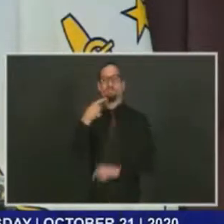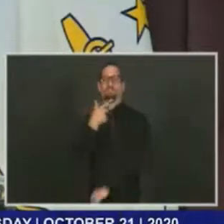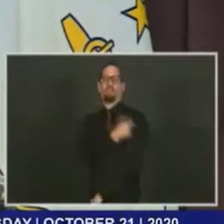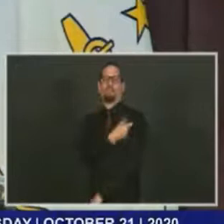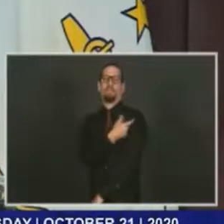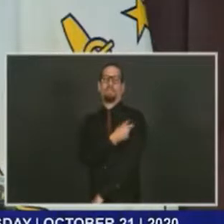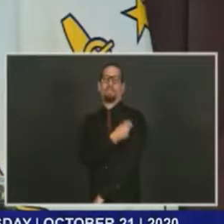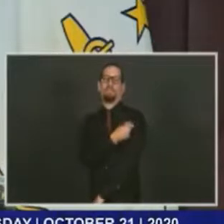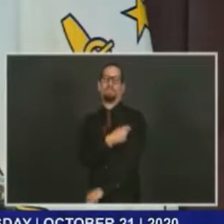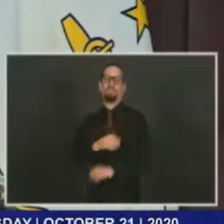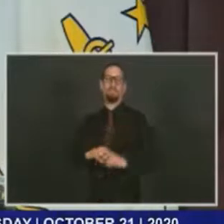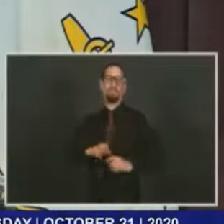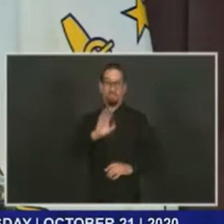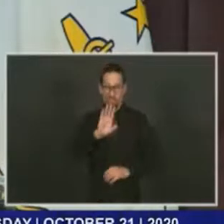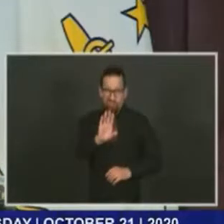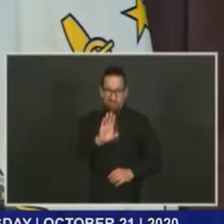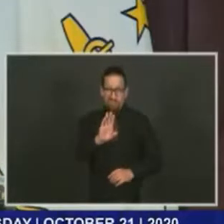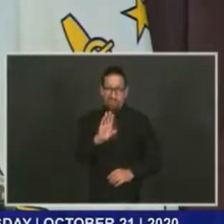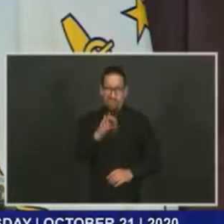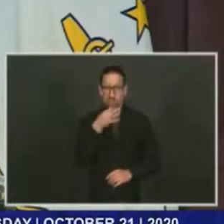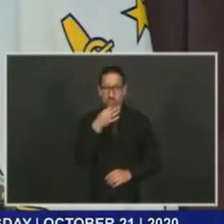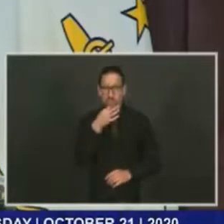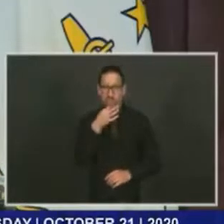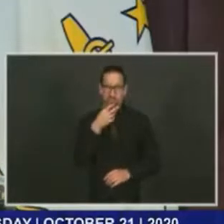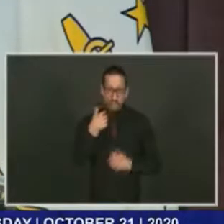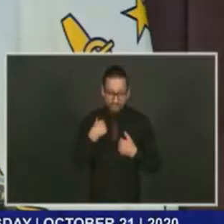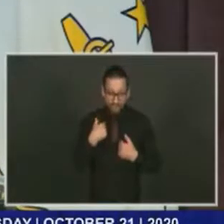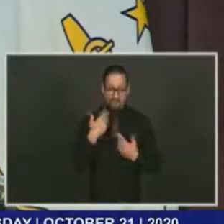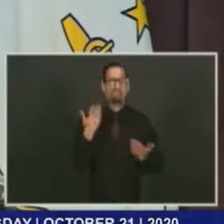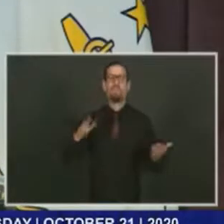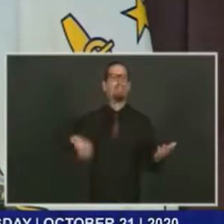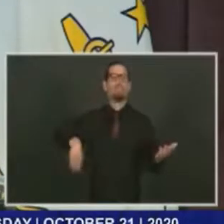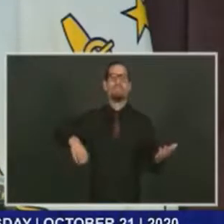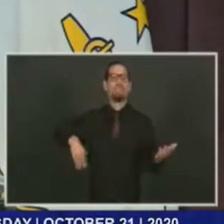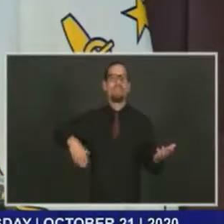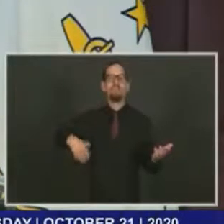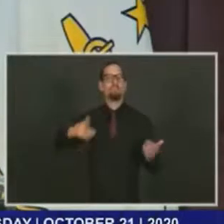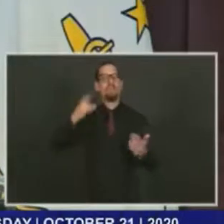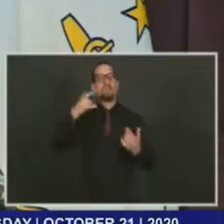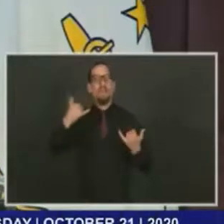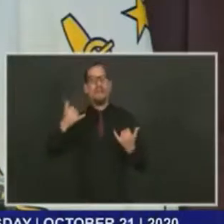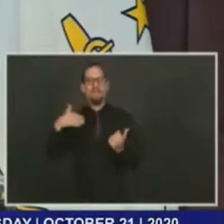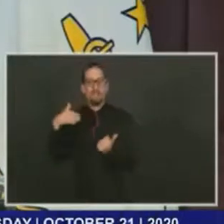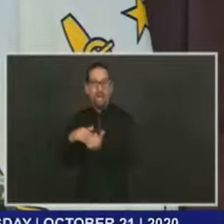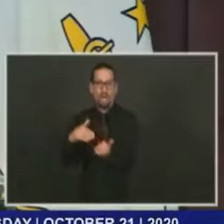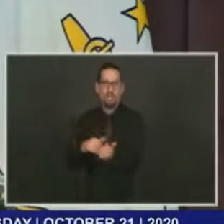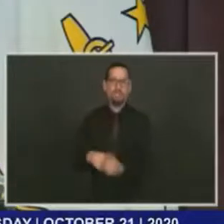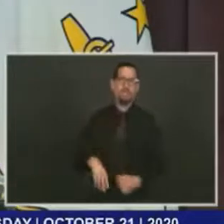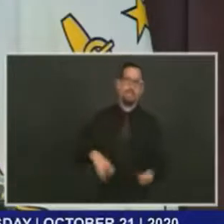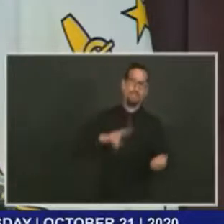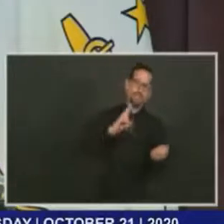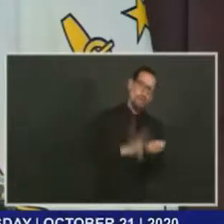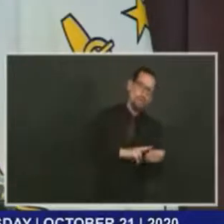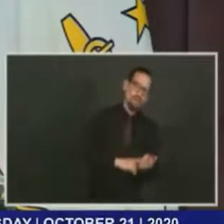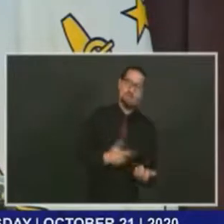So to our doctors and nurses, teachers, bus drivers, grocery store workers, nursing home